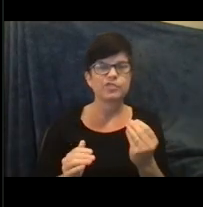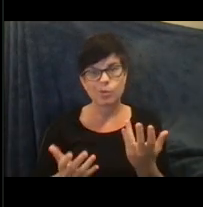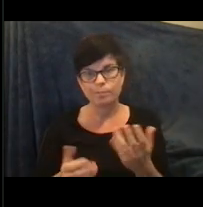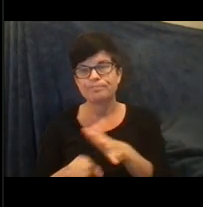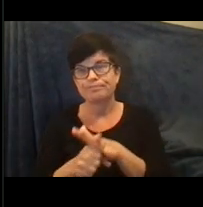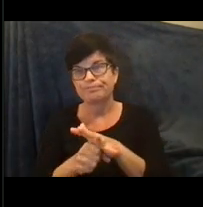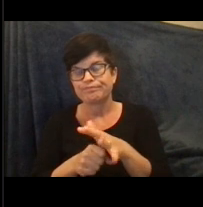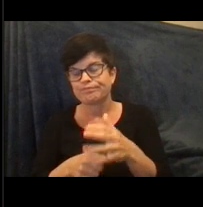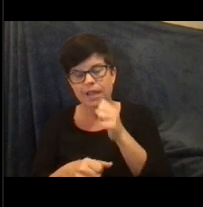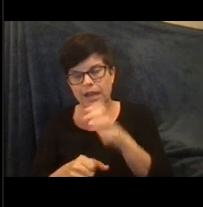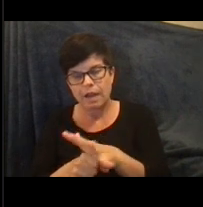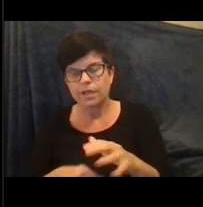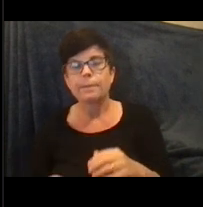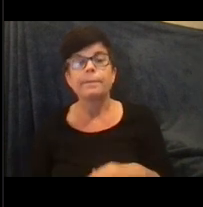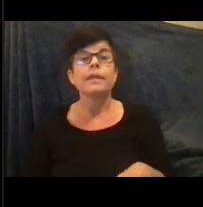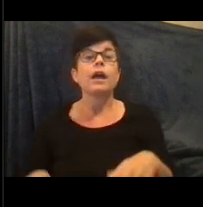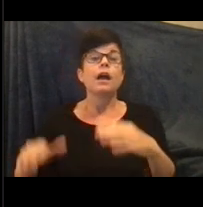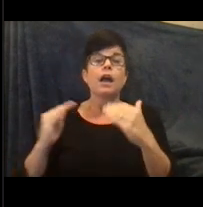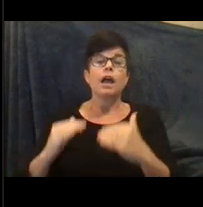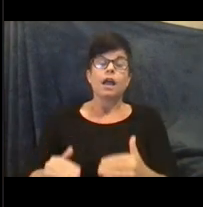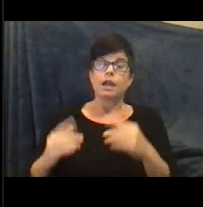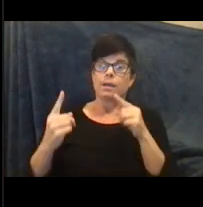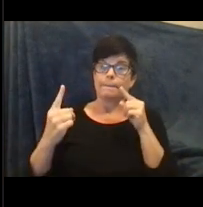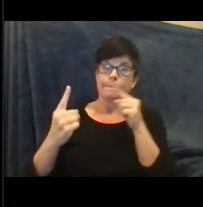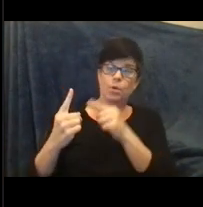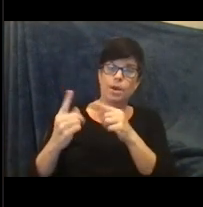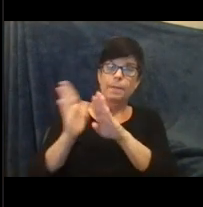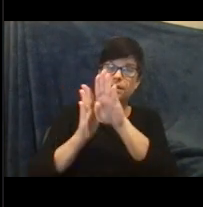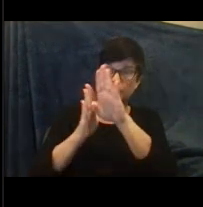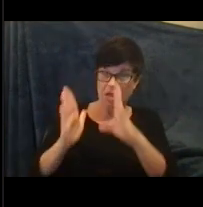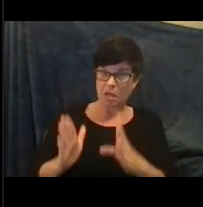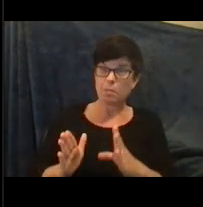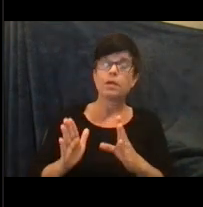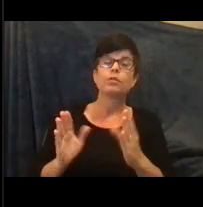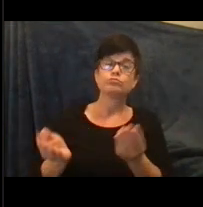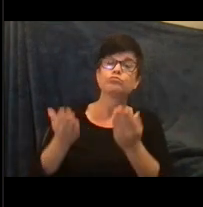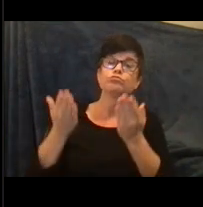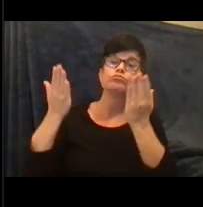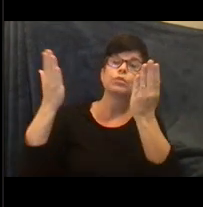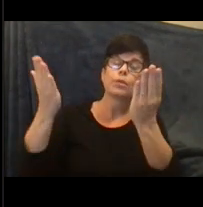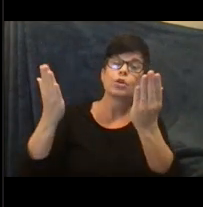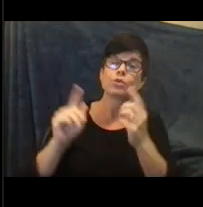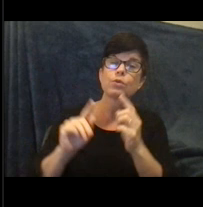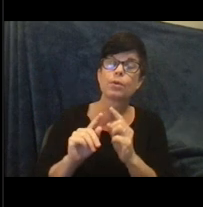The other point I want to make is that the developer has come up with a proposal. One of the,